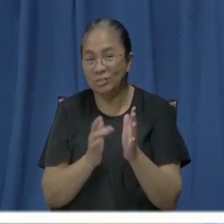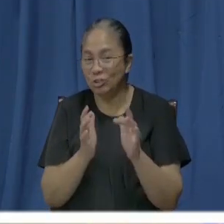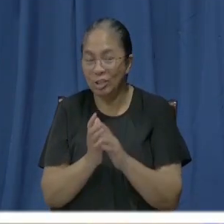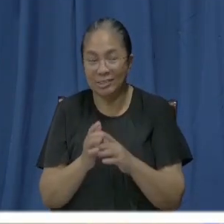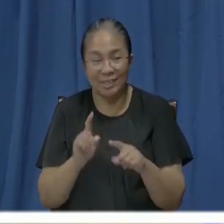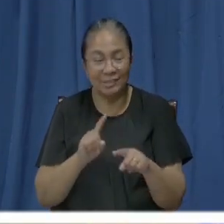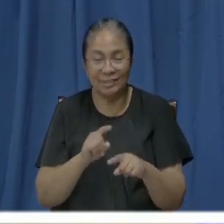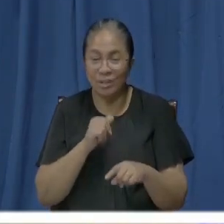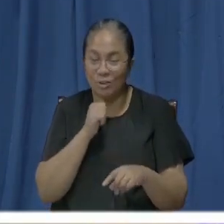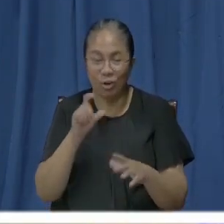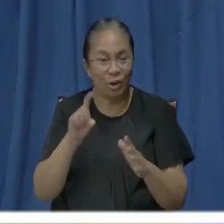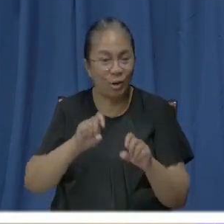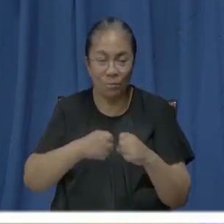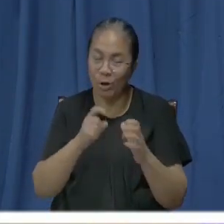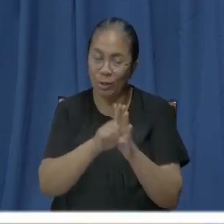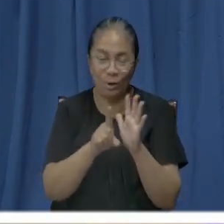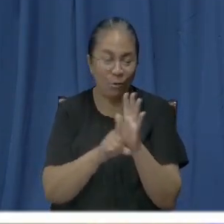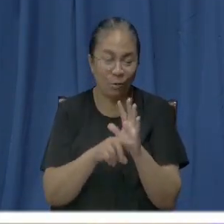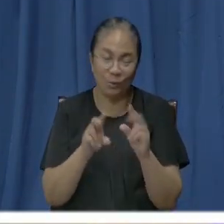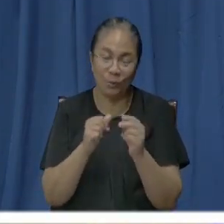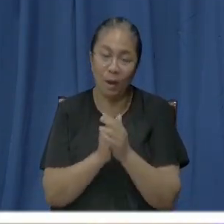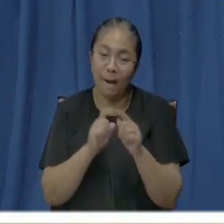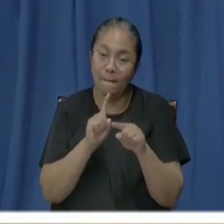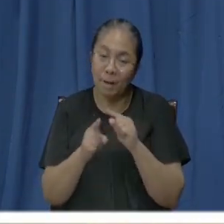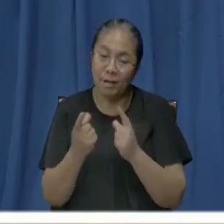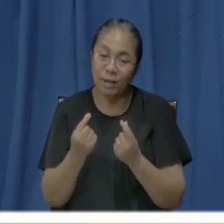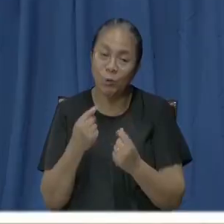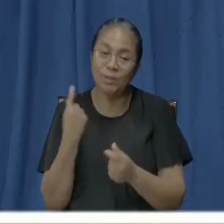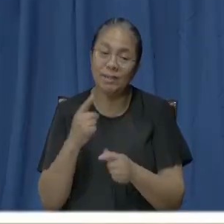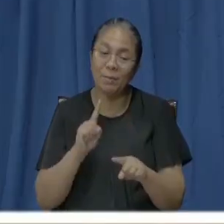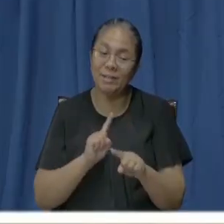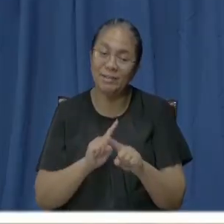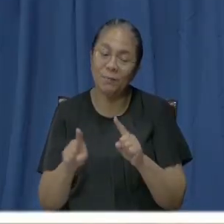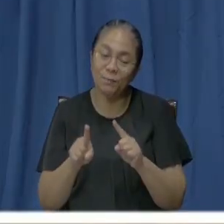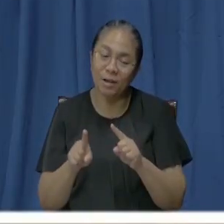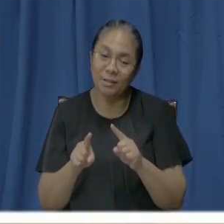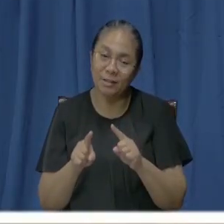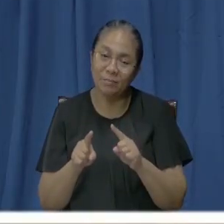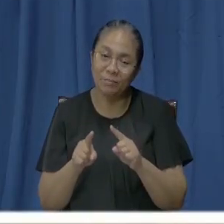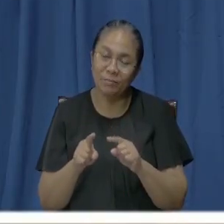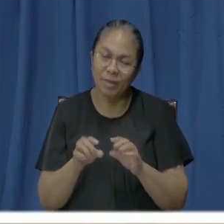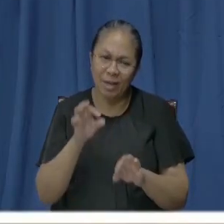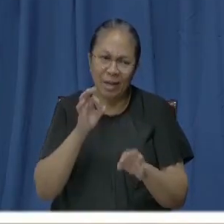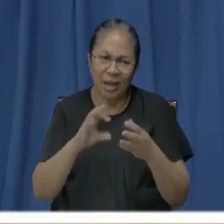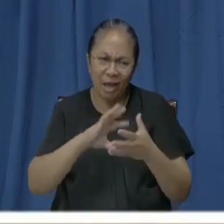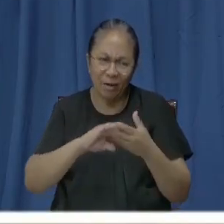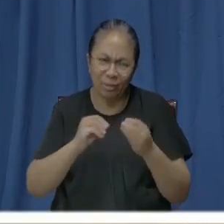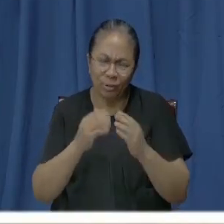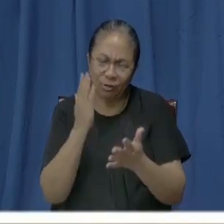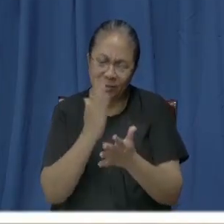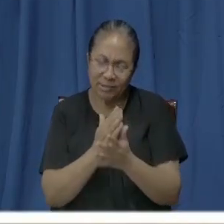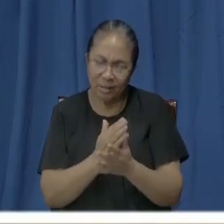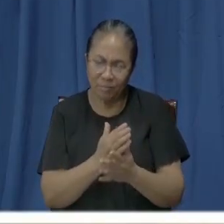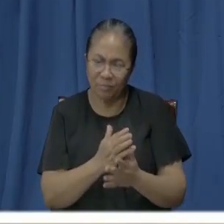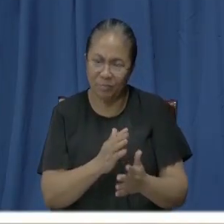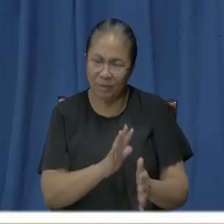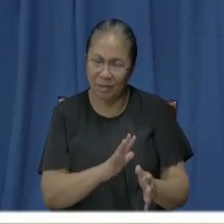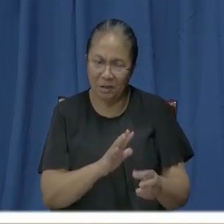law. But he does something else. If the story stopped there, it would be scandalous in other